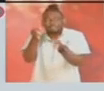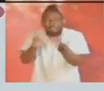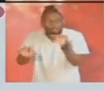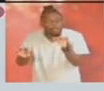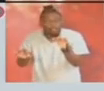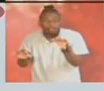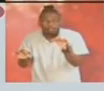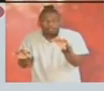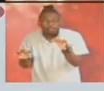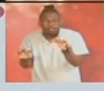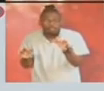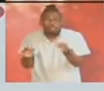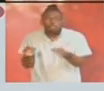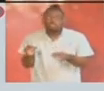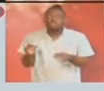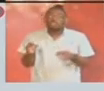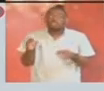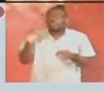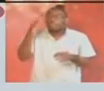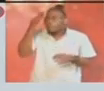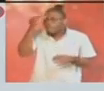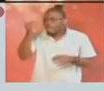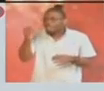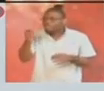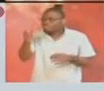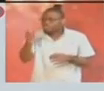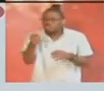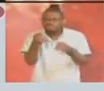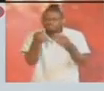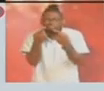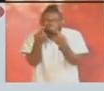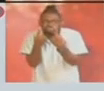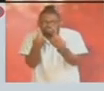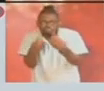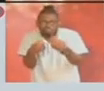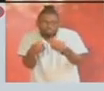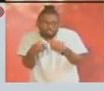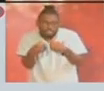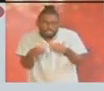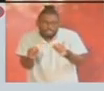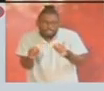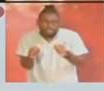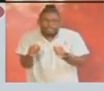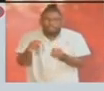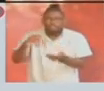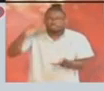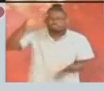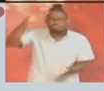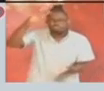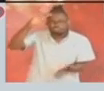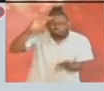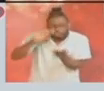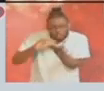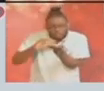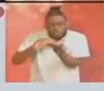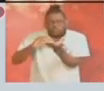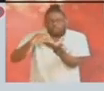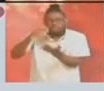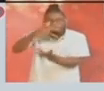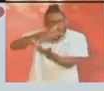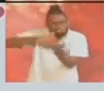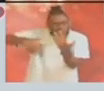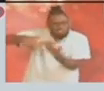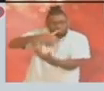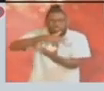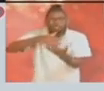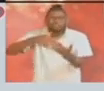to reduce congregation and to reduce the ability of the virus to jump from person